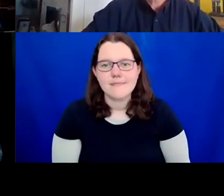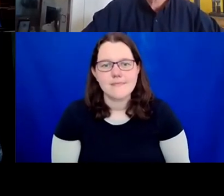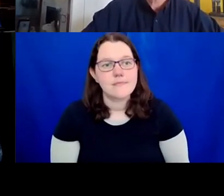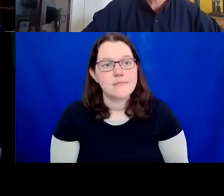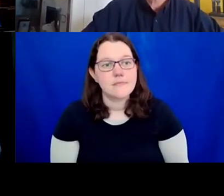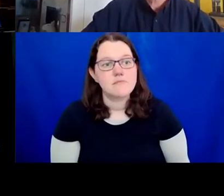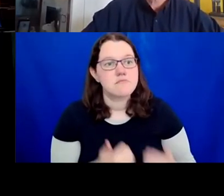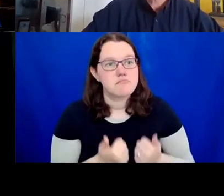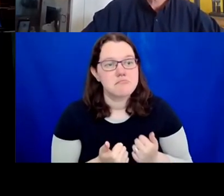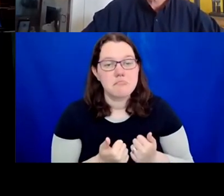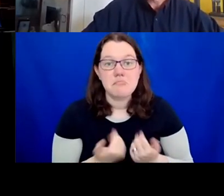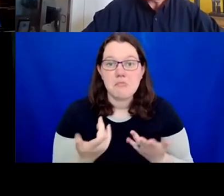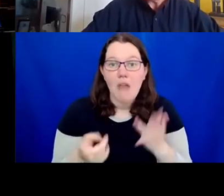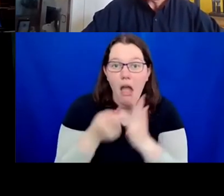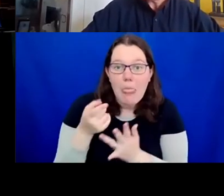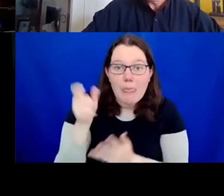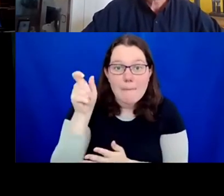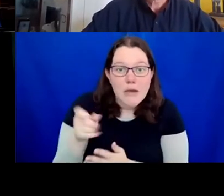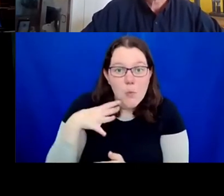Does anybody else want to come back on